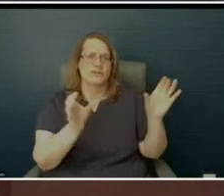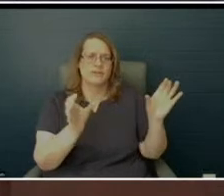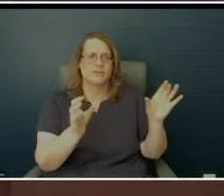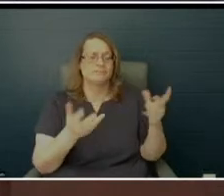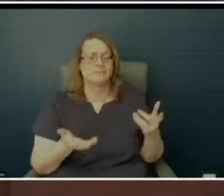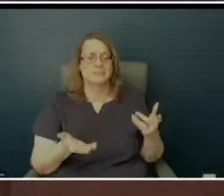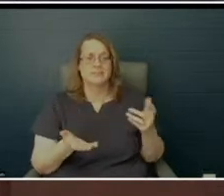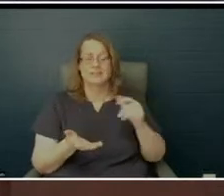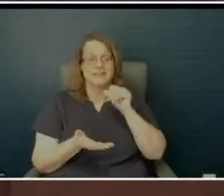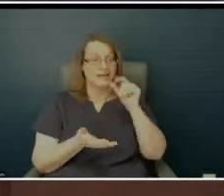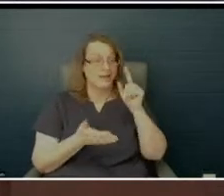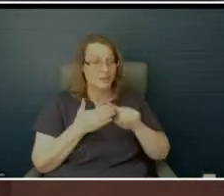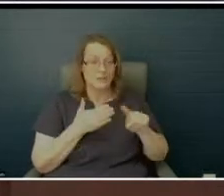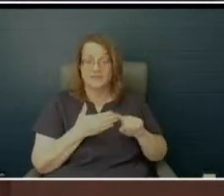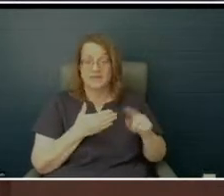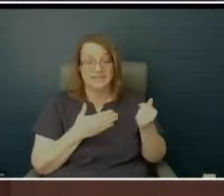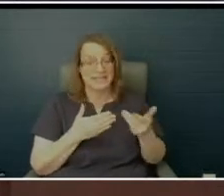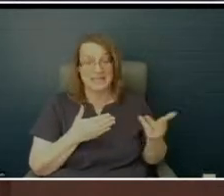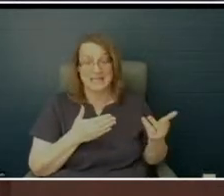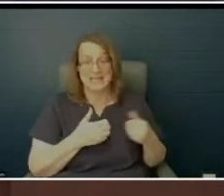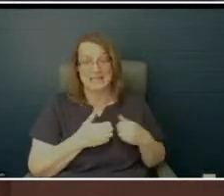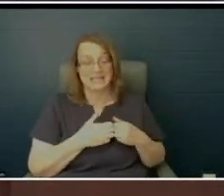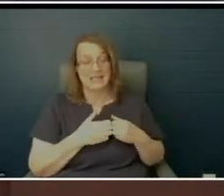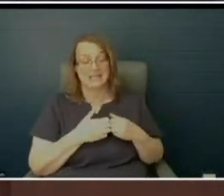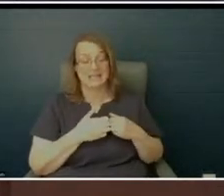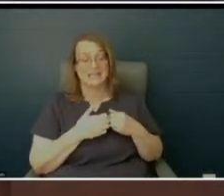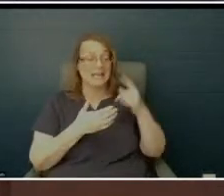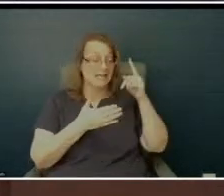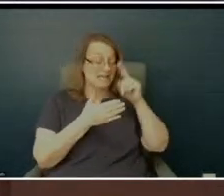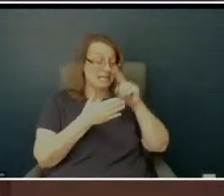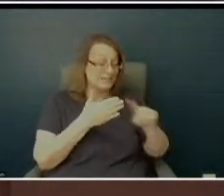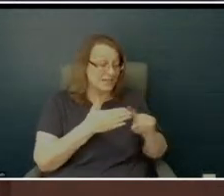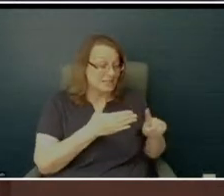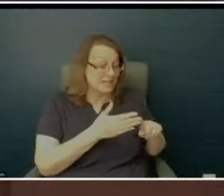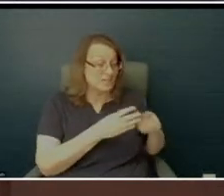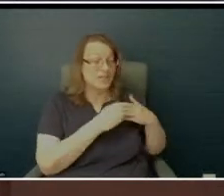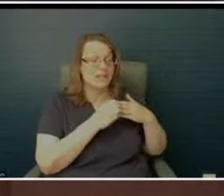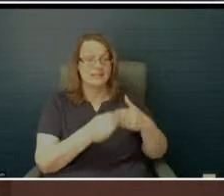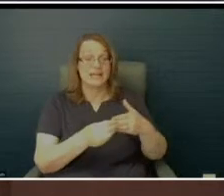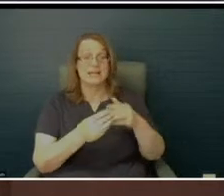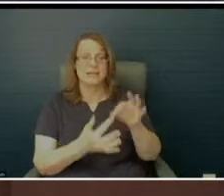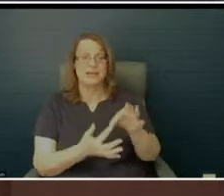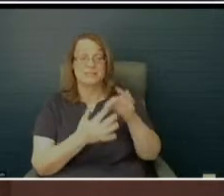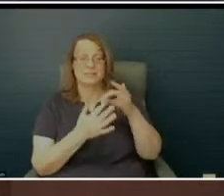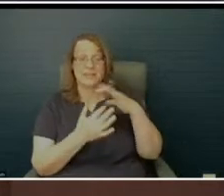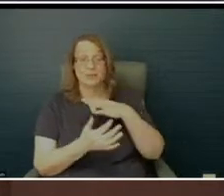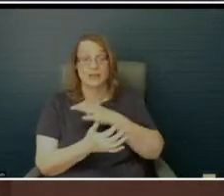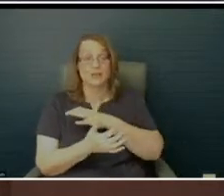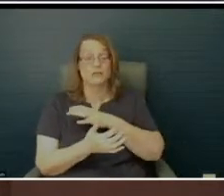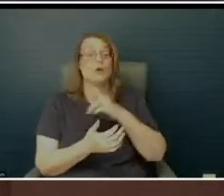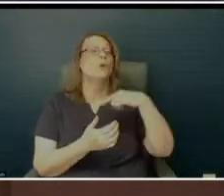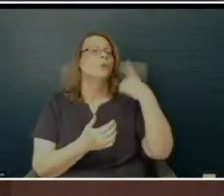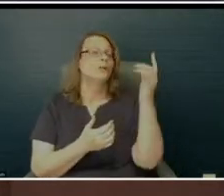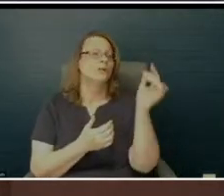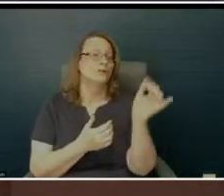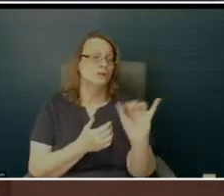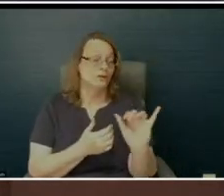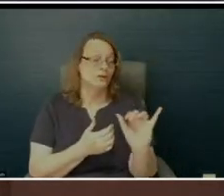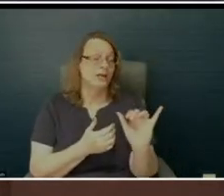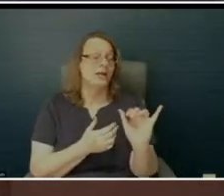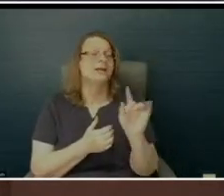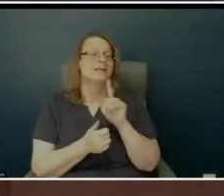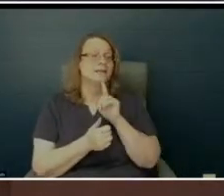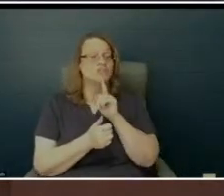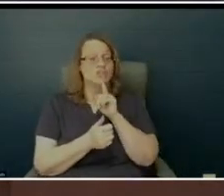anything. An investigation led by a special counsel would just create an illusion of legitimacy and